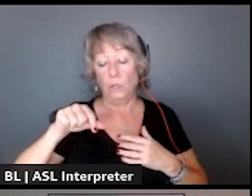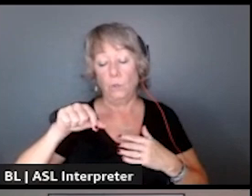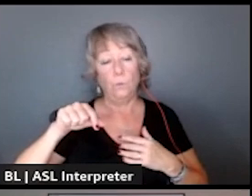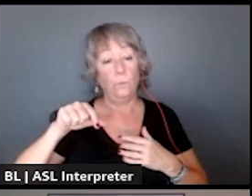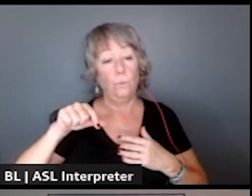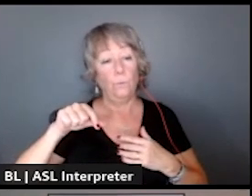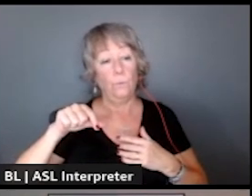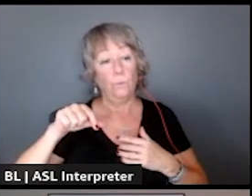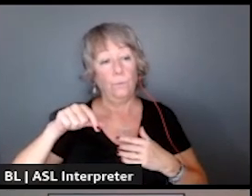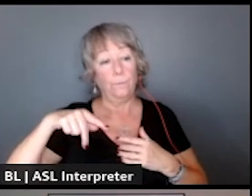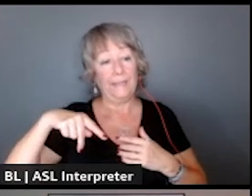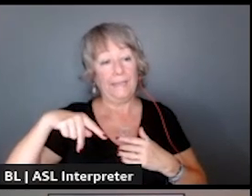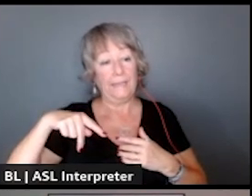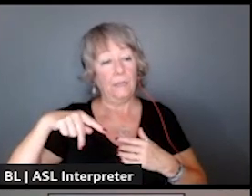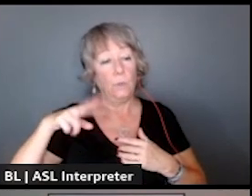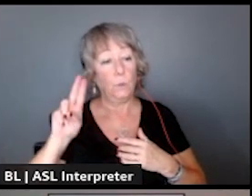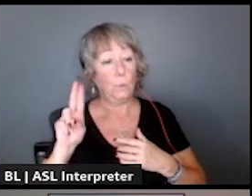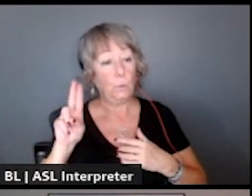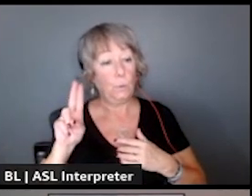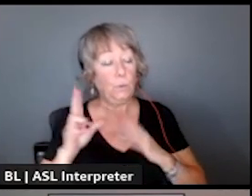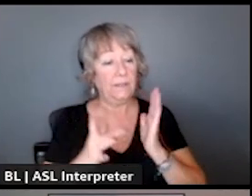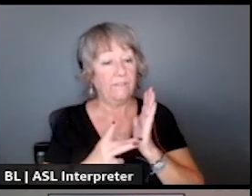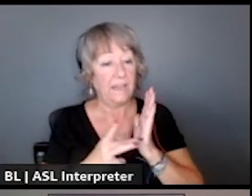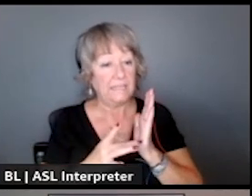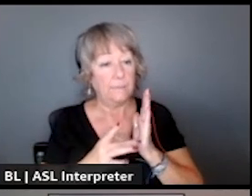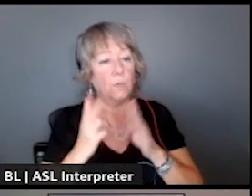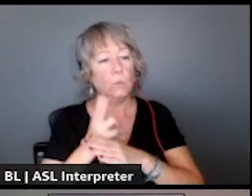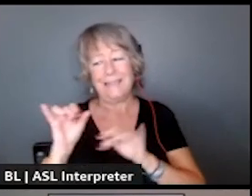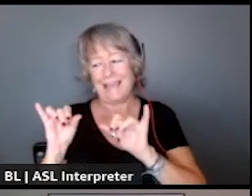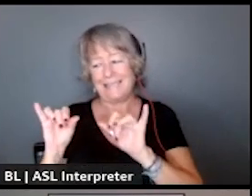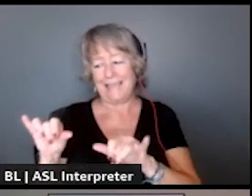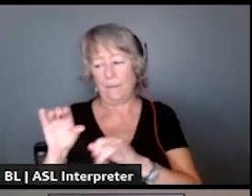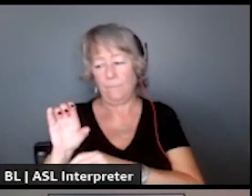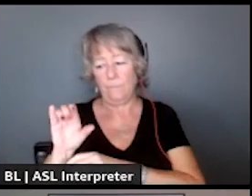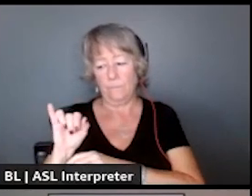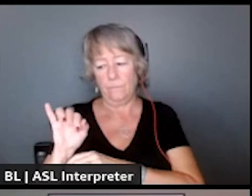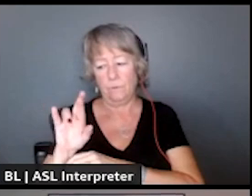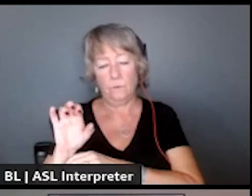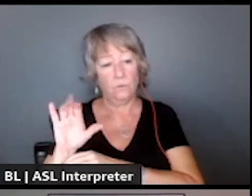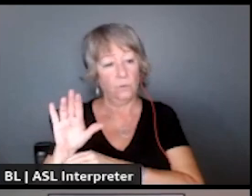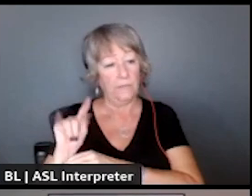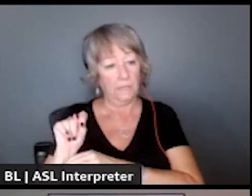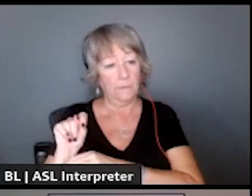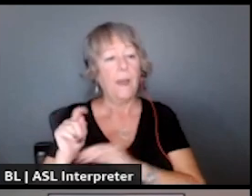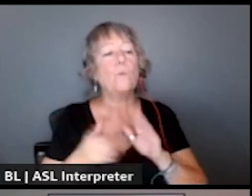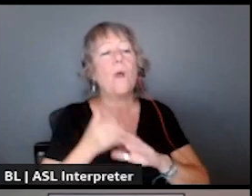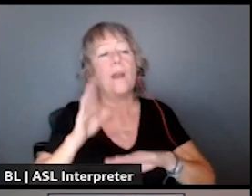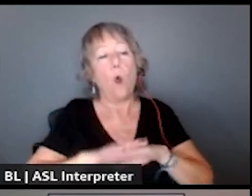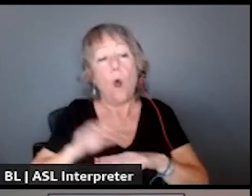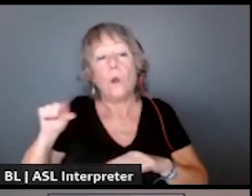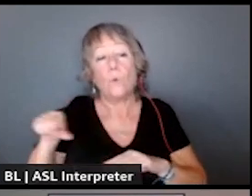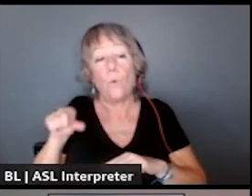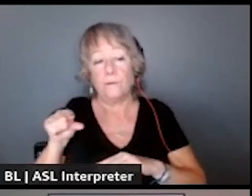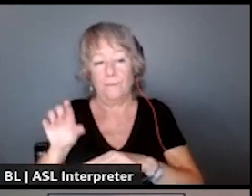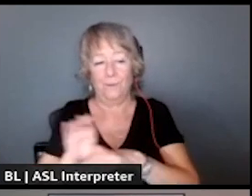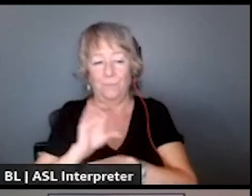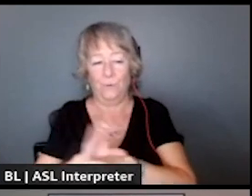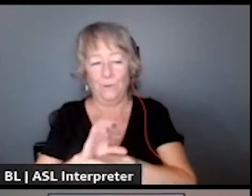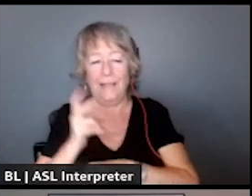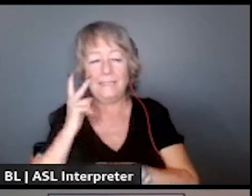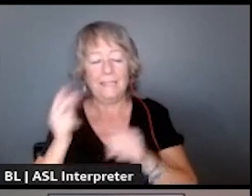get started with it. And so while this notebook is loading, let's go ahead and visit this devices page. I think there were a lot of people